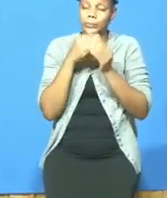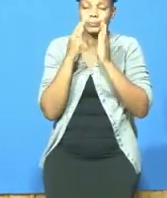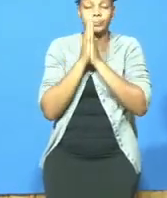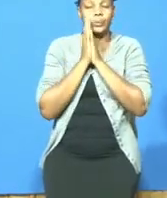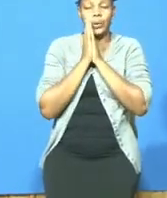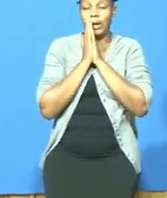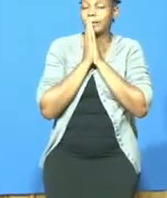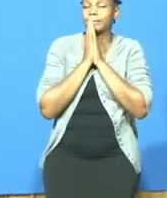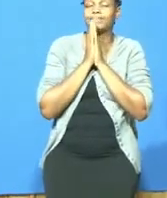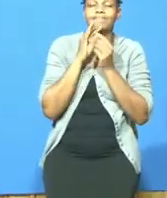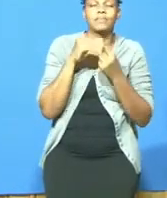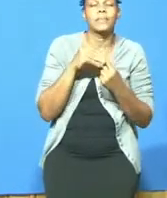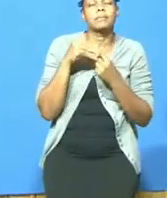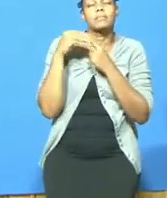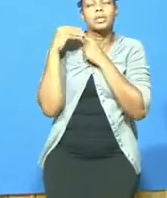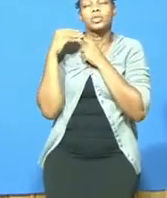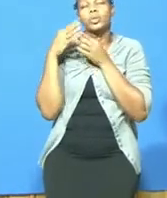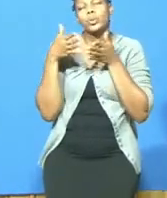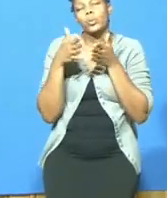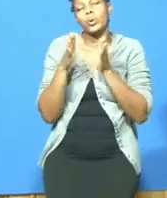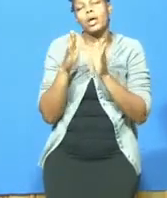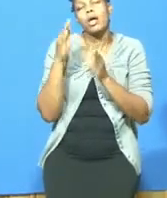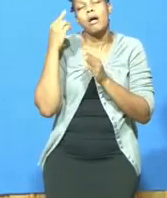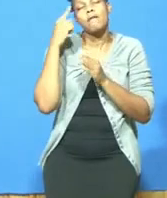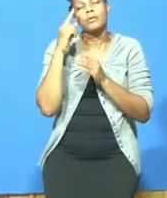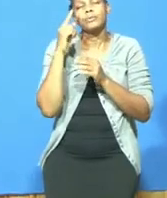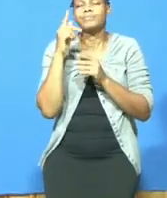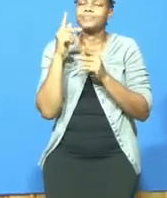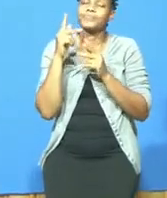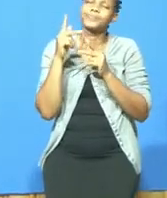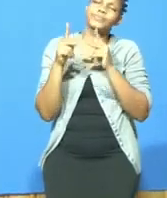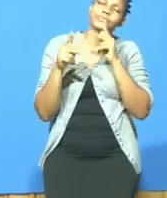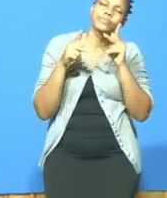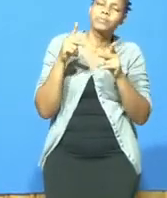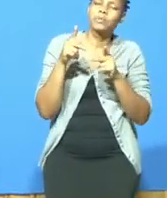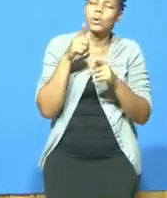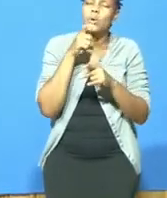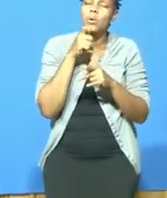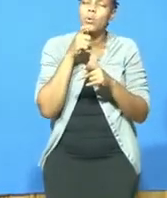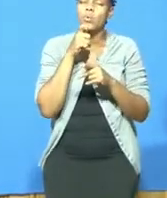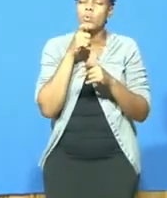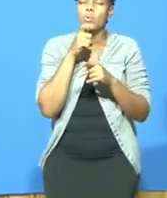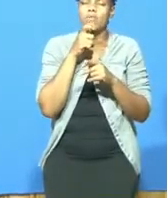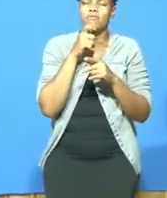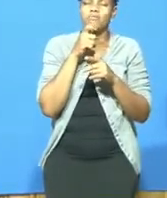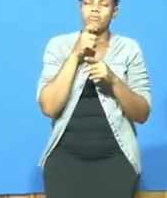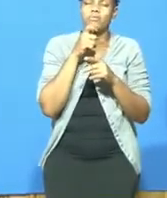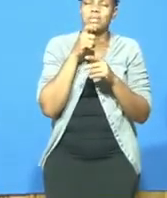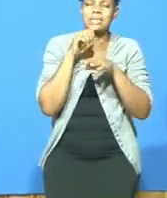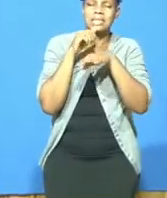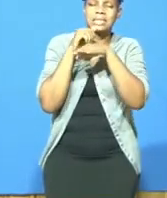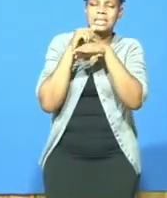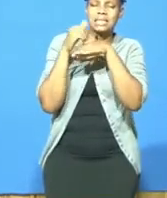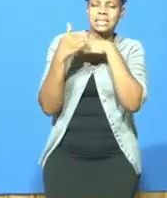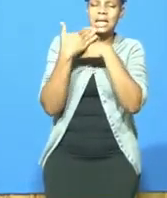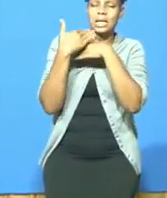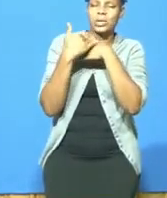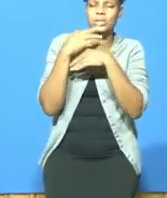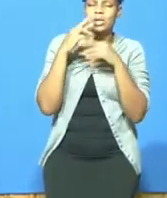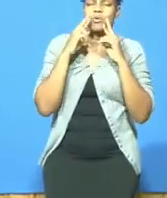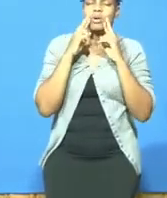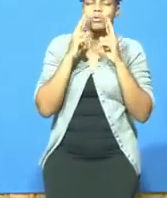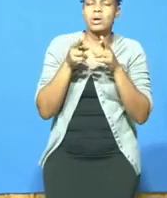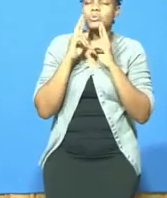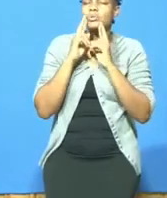Almighty God, in a special way for those who this evening have placed those requests in the chats.